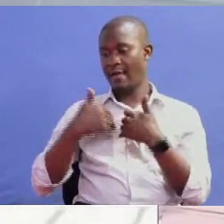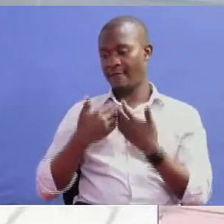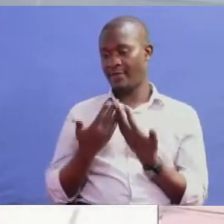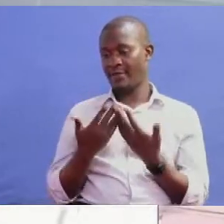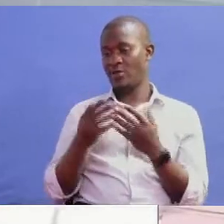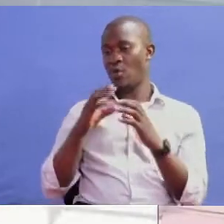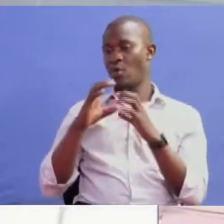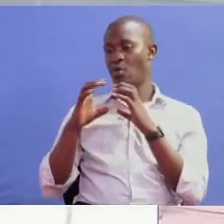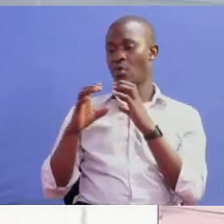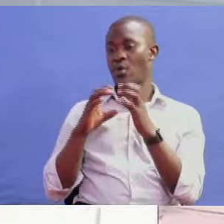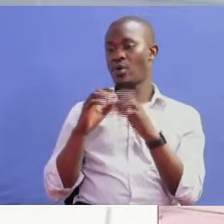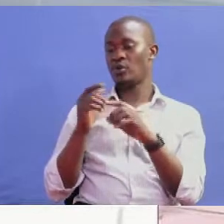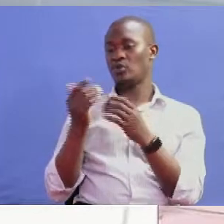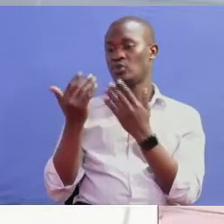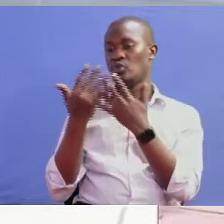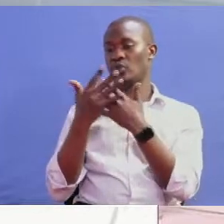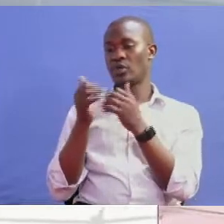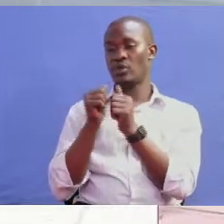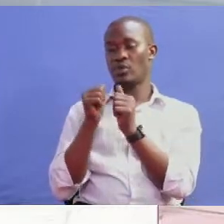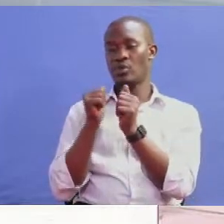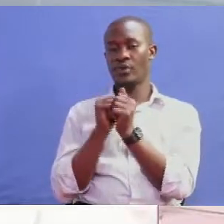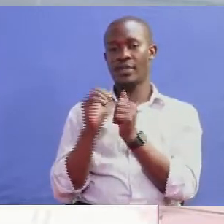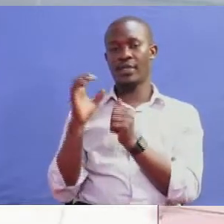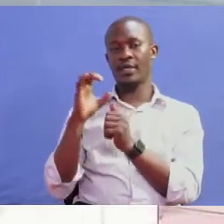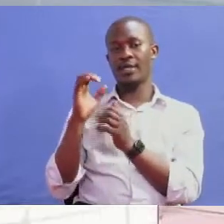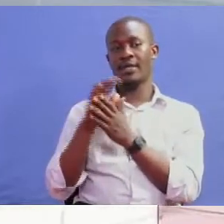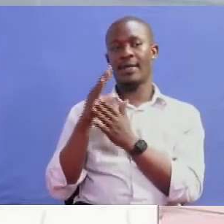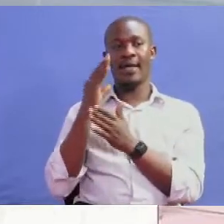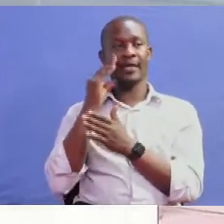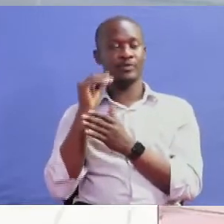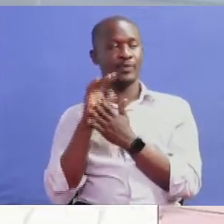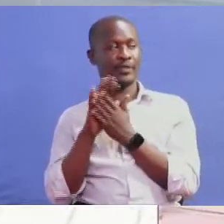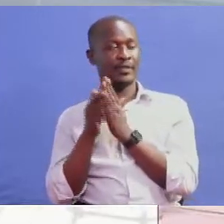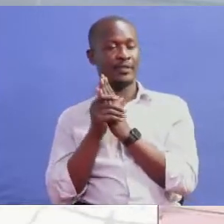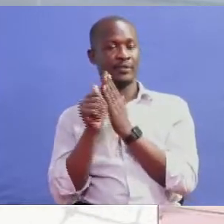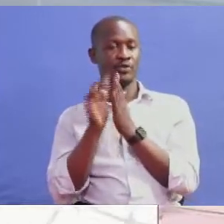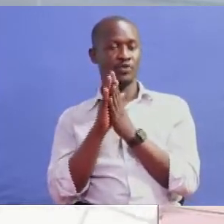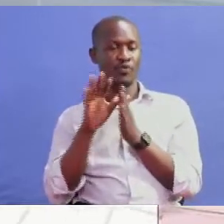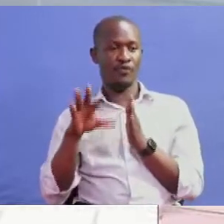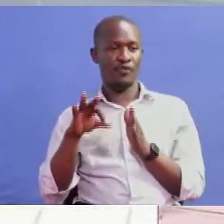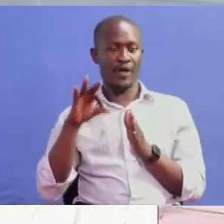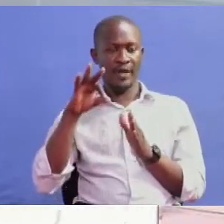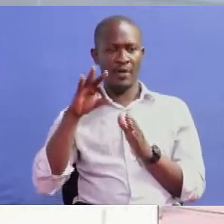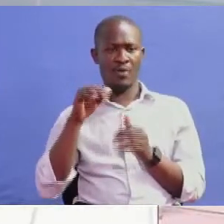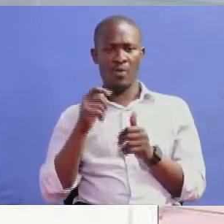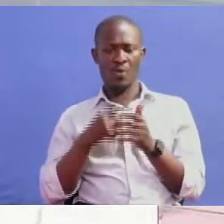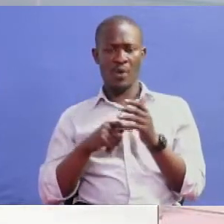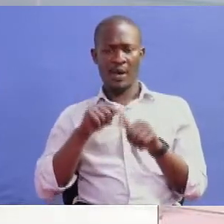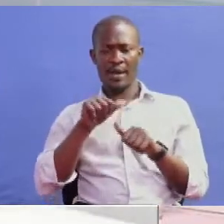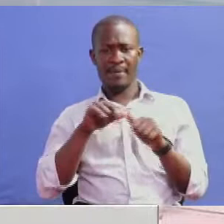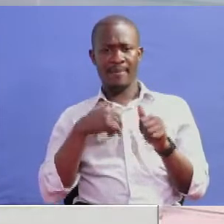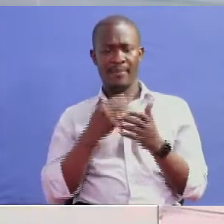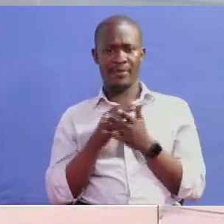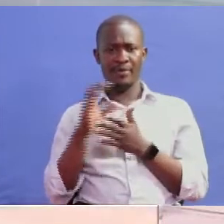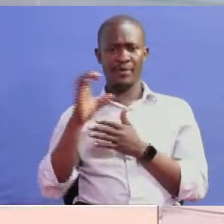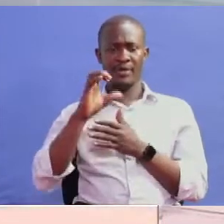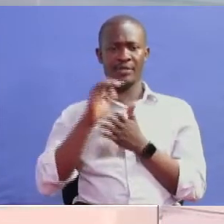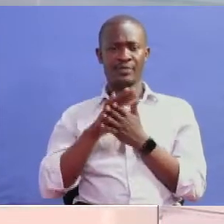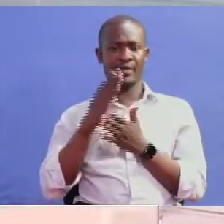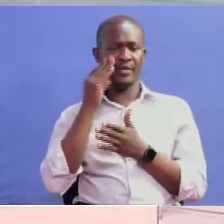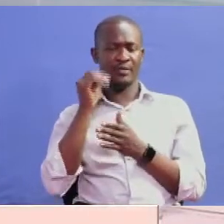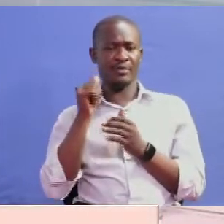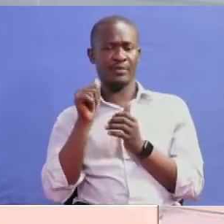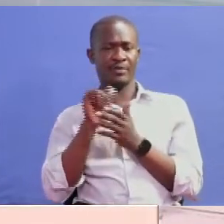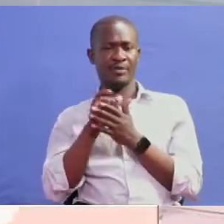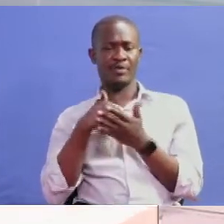a conversation tonight with a customer experience expert to find out what about Customer Experience